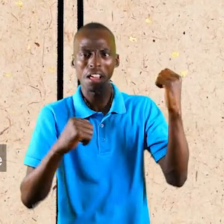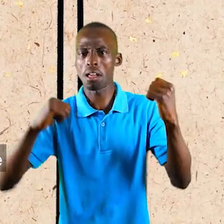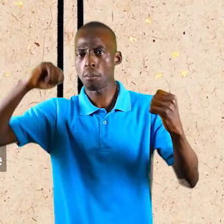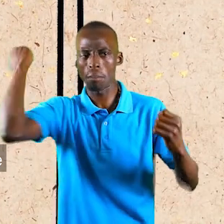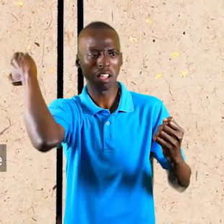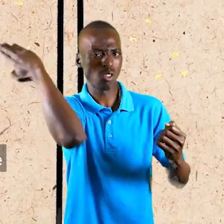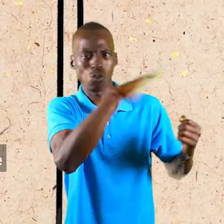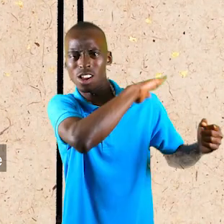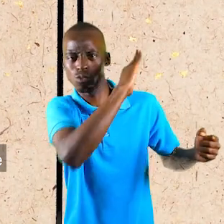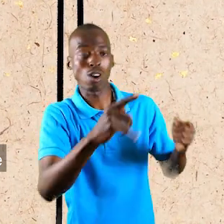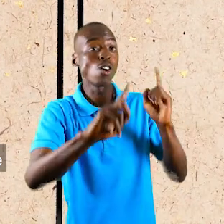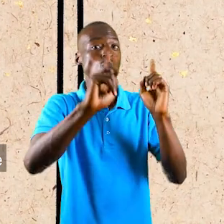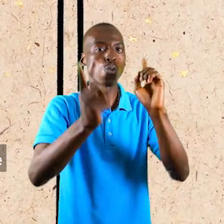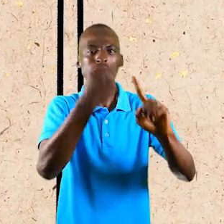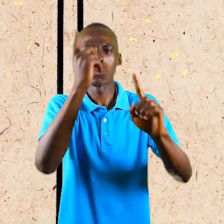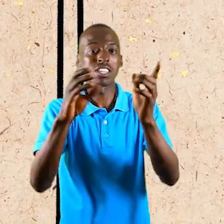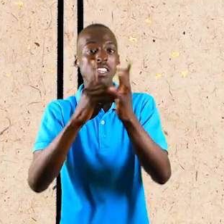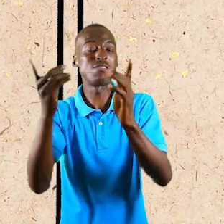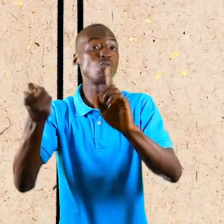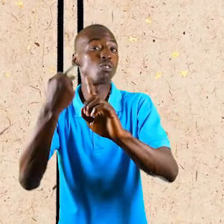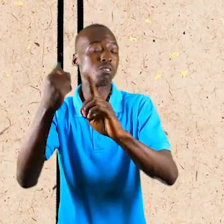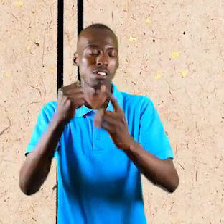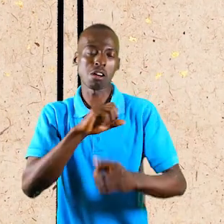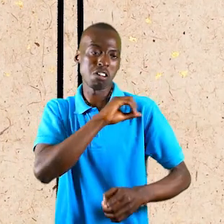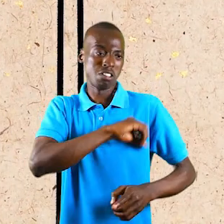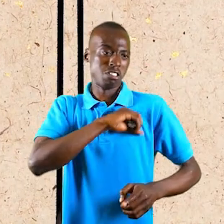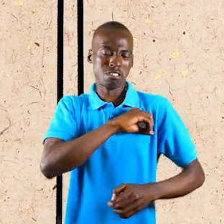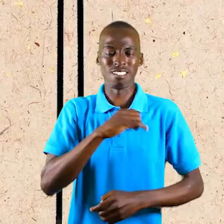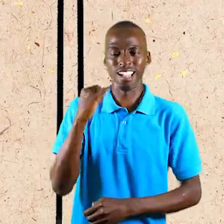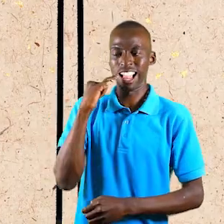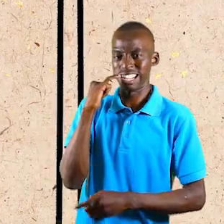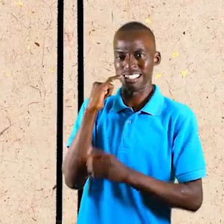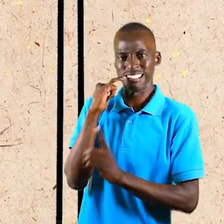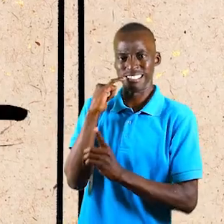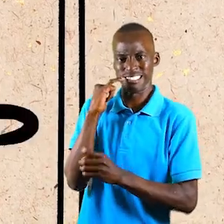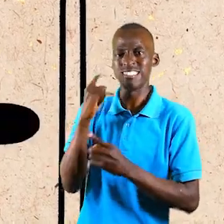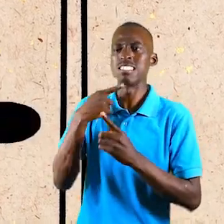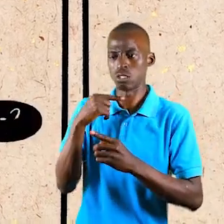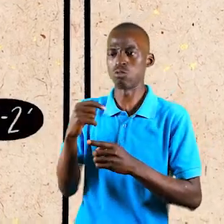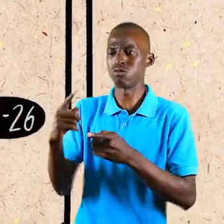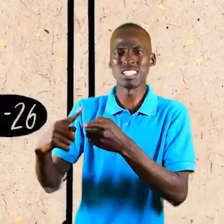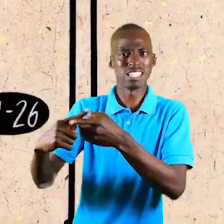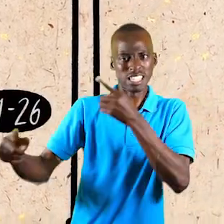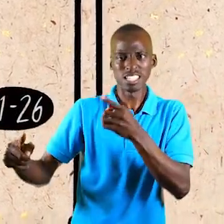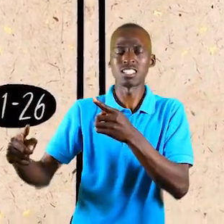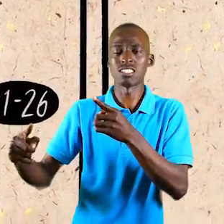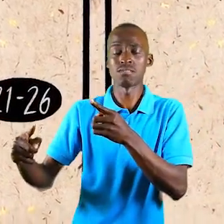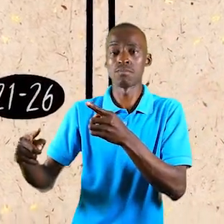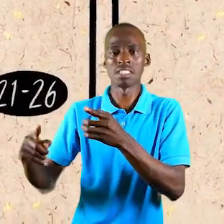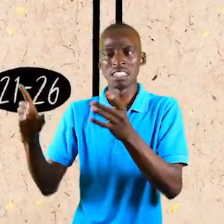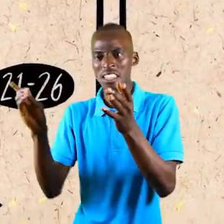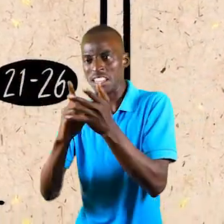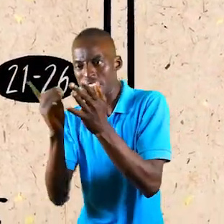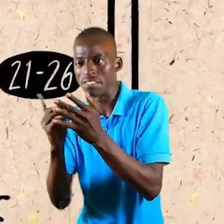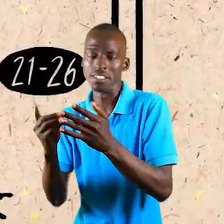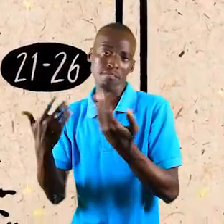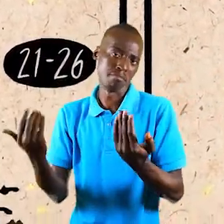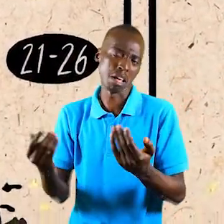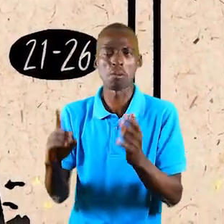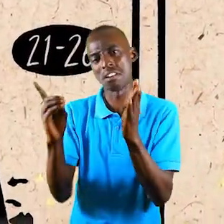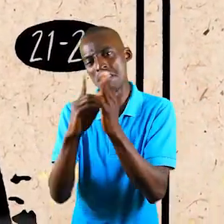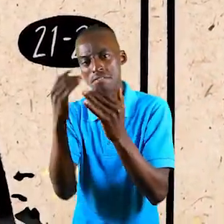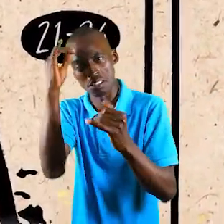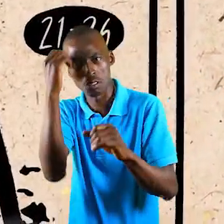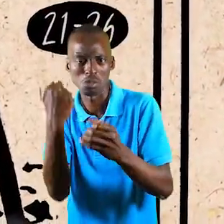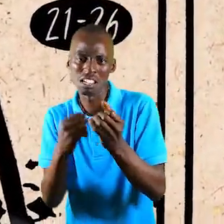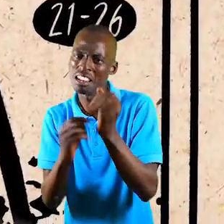battles, and he's also winning all of the fame. And so Saul gets jealous, and he starts chasing David around, hunting him, trying to kill him. David's